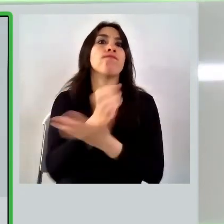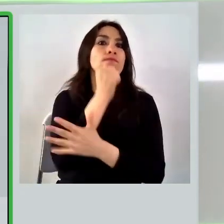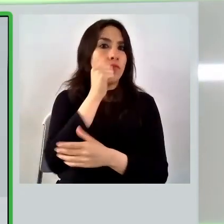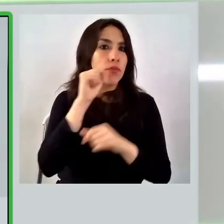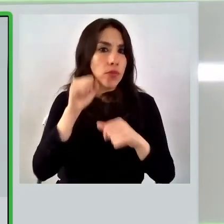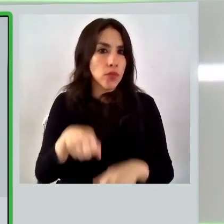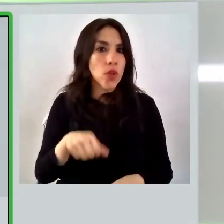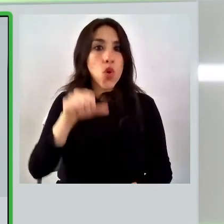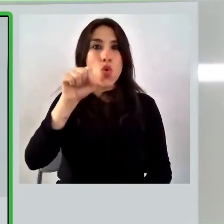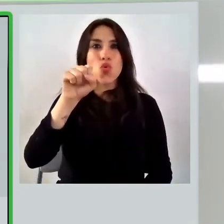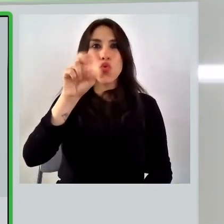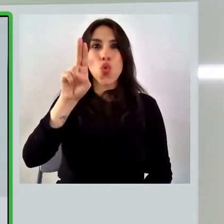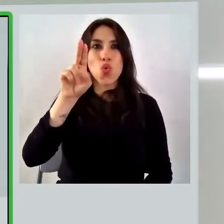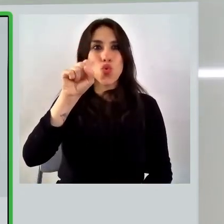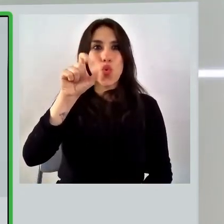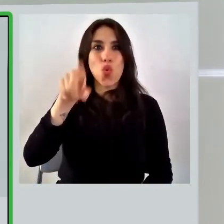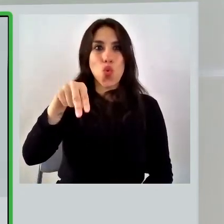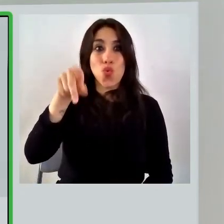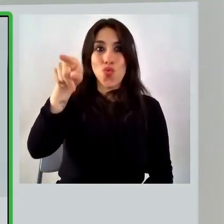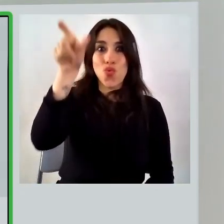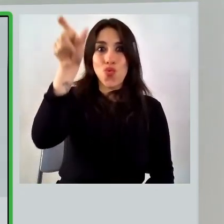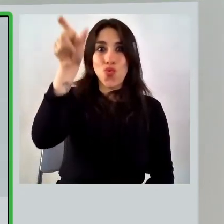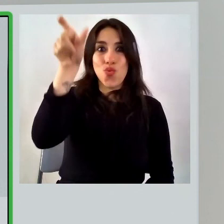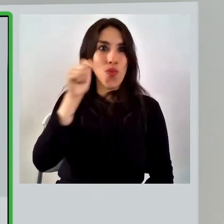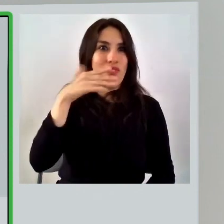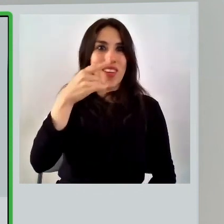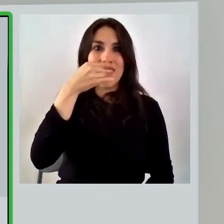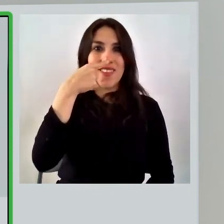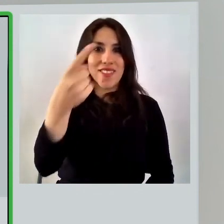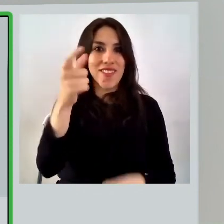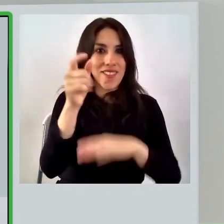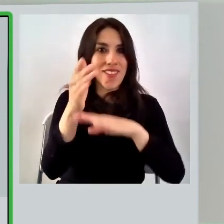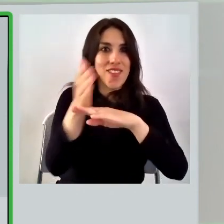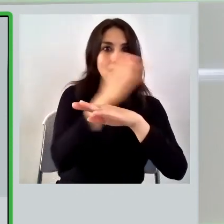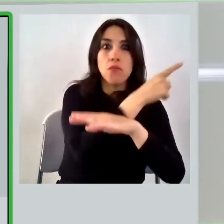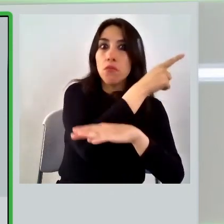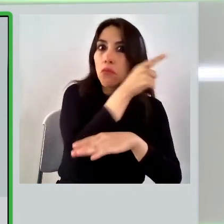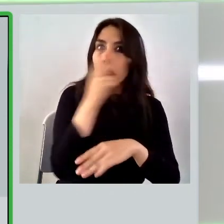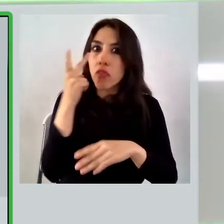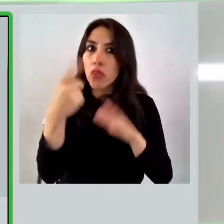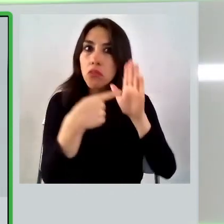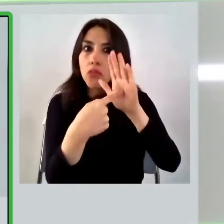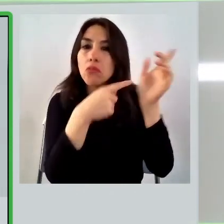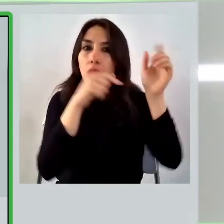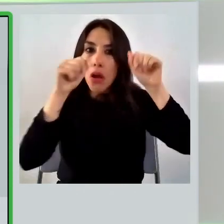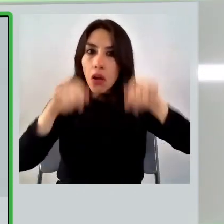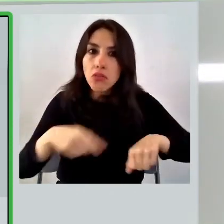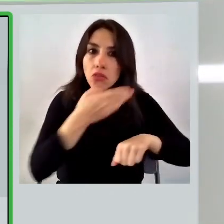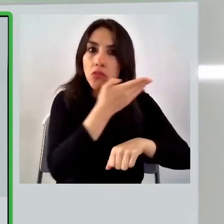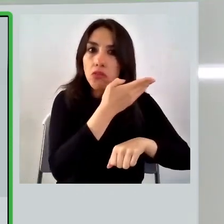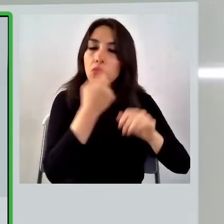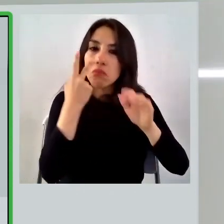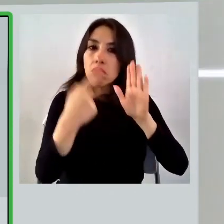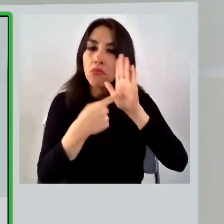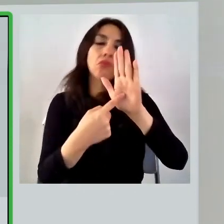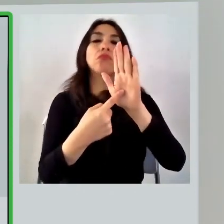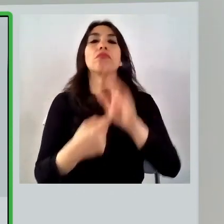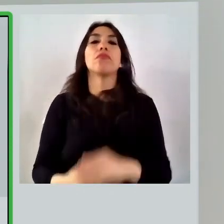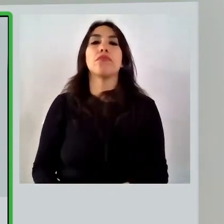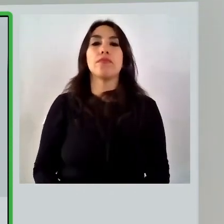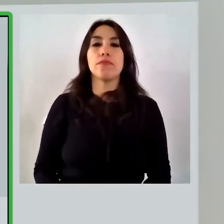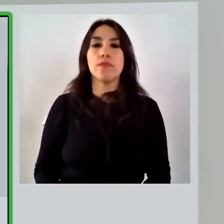slide. And remember, by thriving, we mean career satisfaction, aspirations, and that sense of confidence and